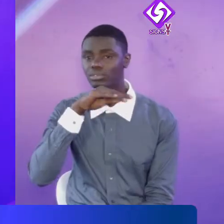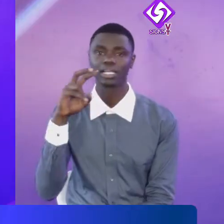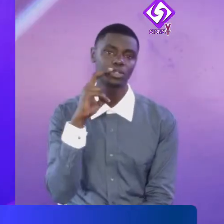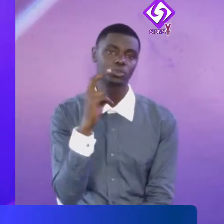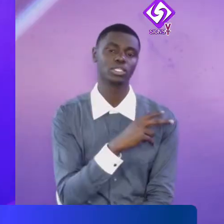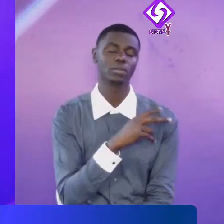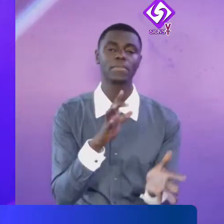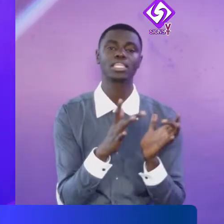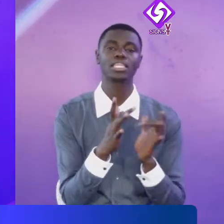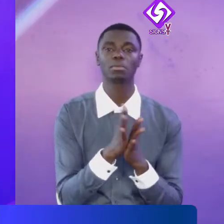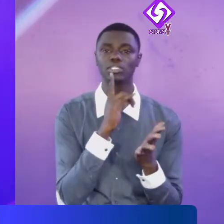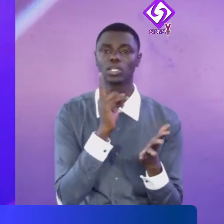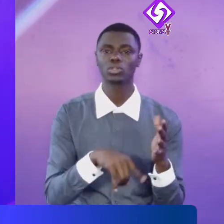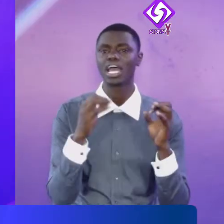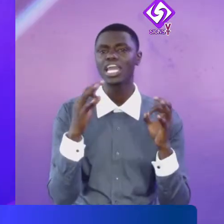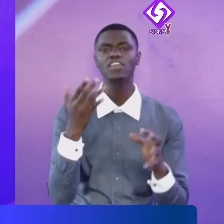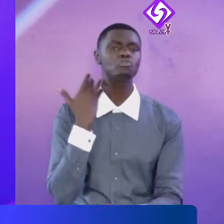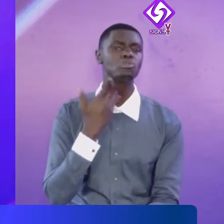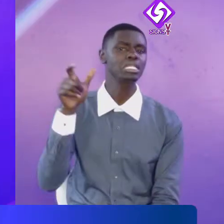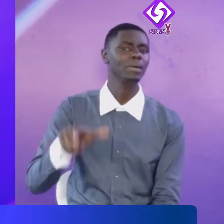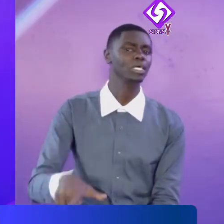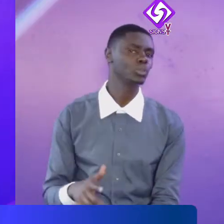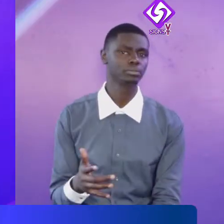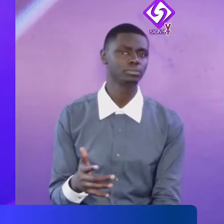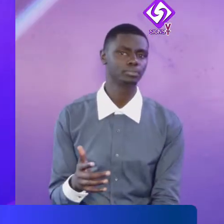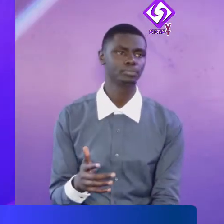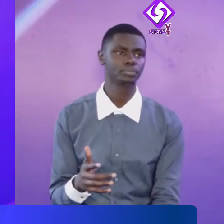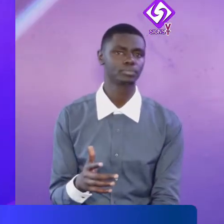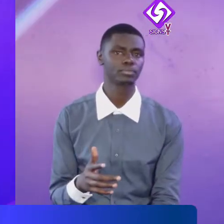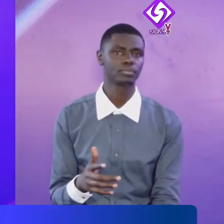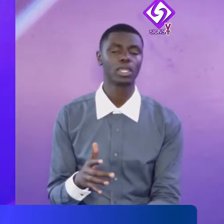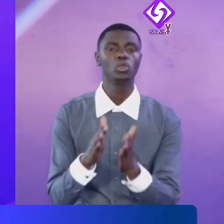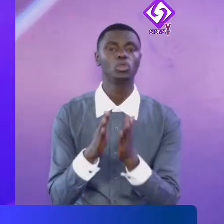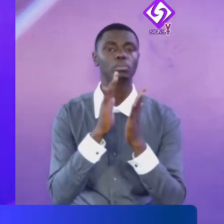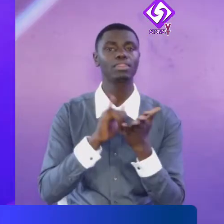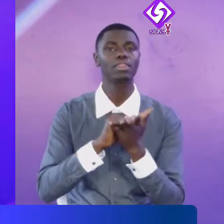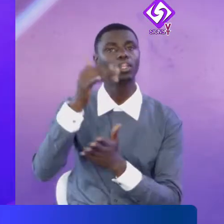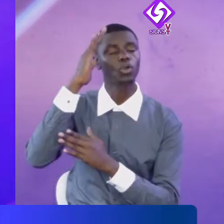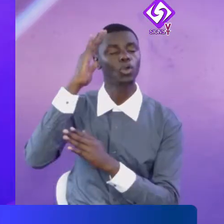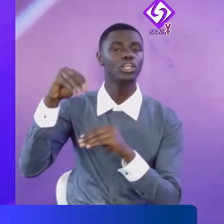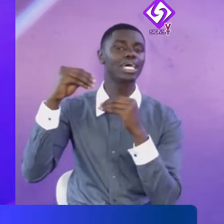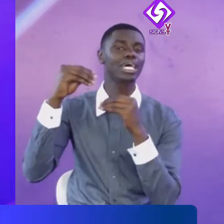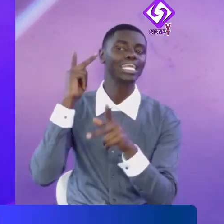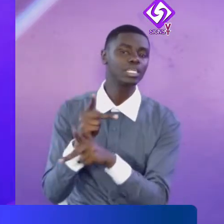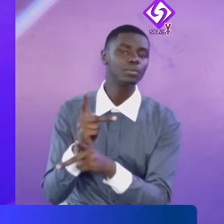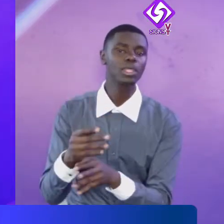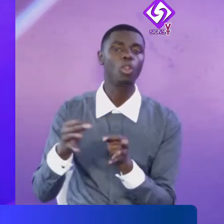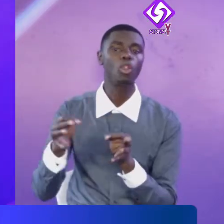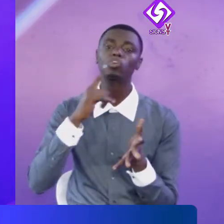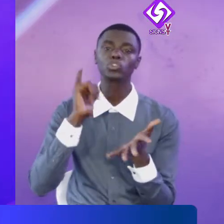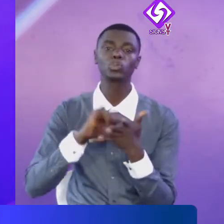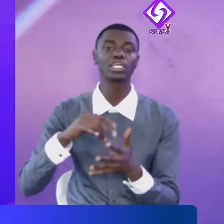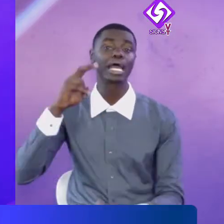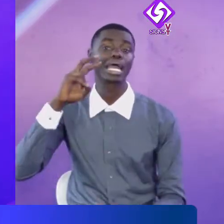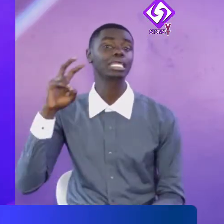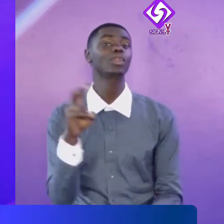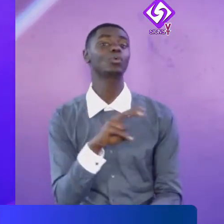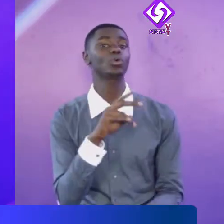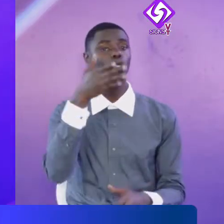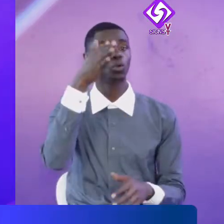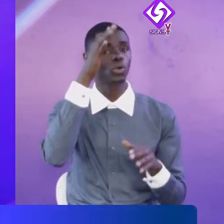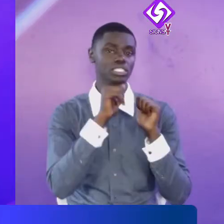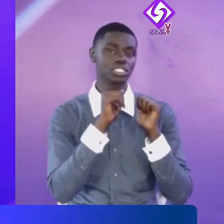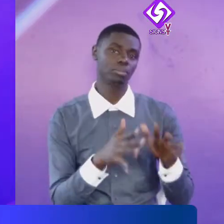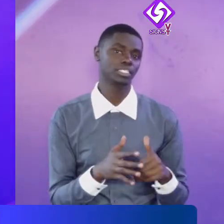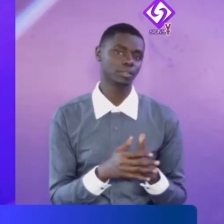says that even if you hate somebody, you should pray that God keeps them longer so that they can watch God bless you. So even if